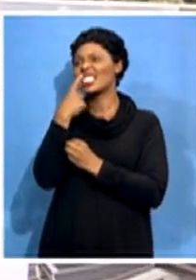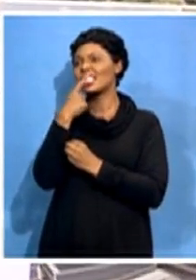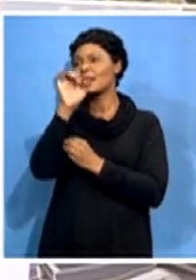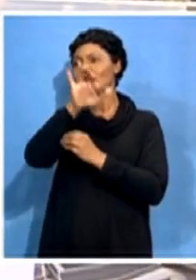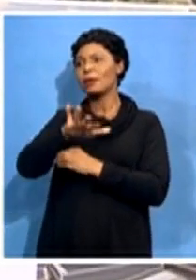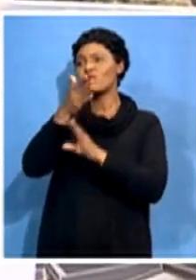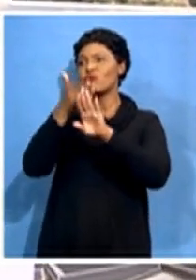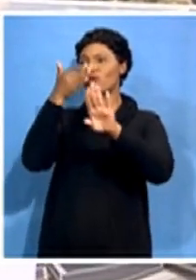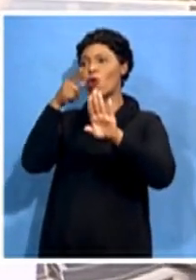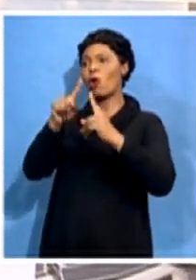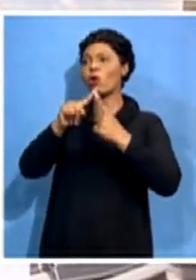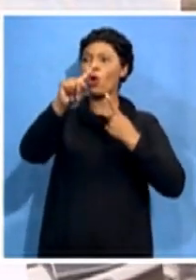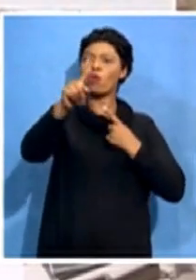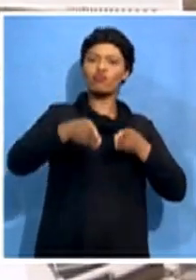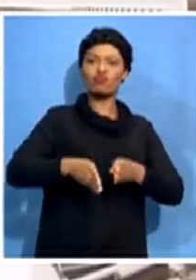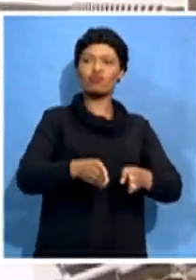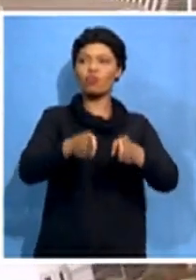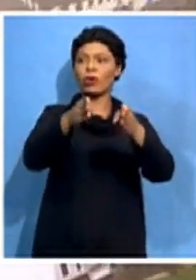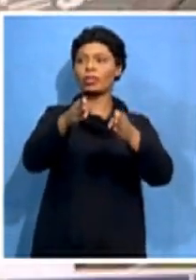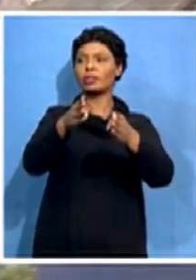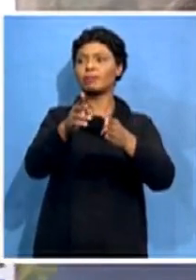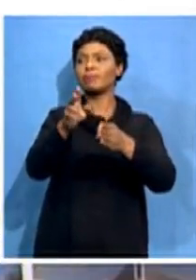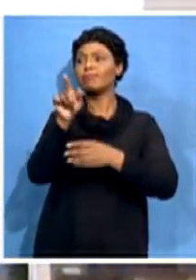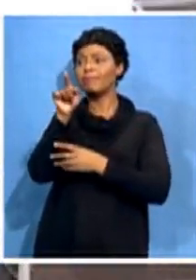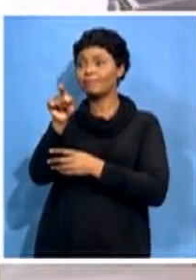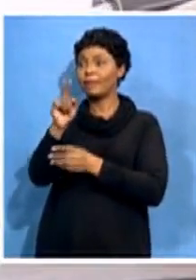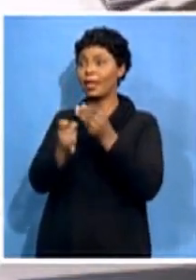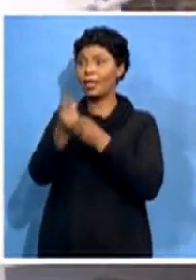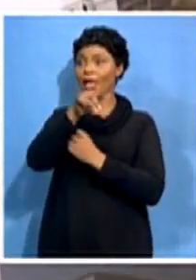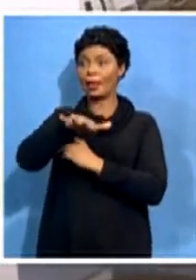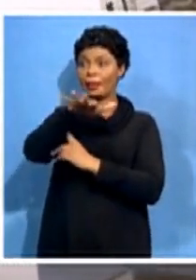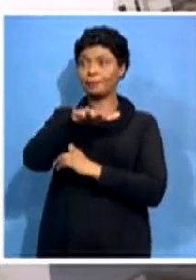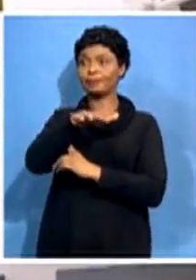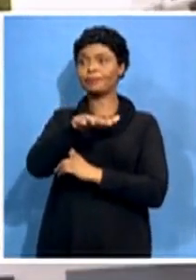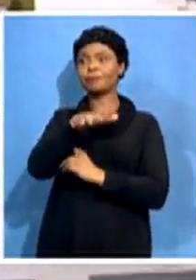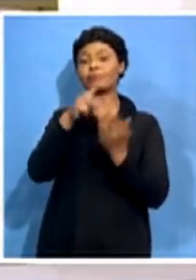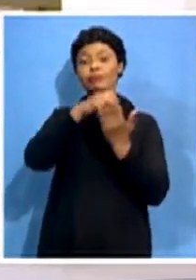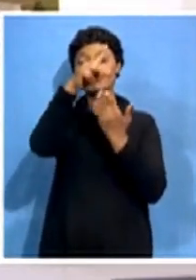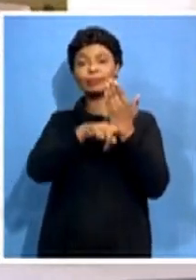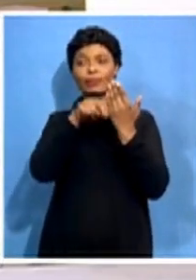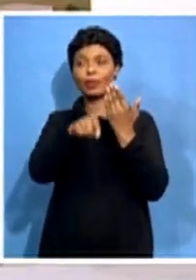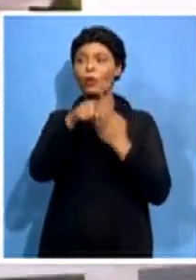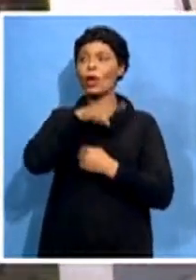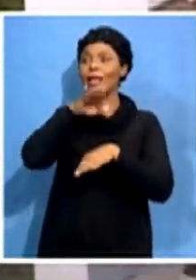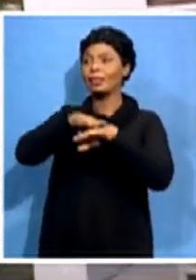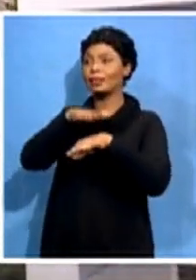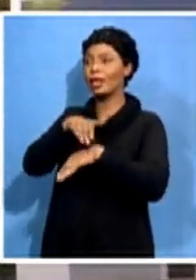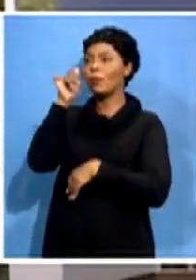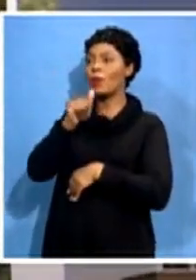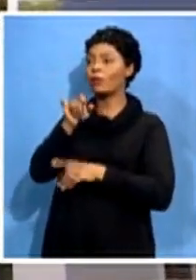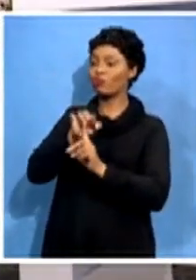clearing happened. That's right. And we can see that from that time, which the site consisted of bush, we now